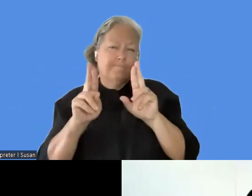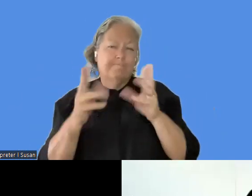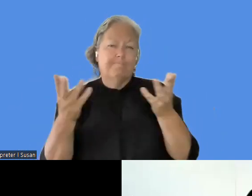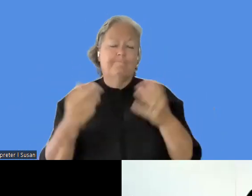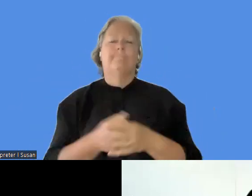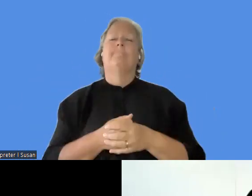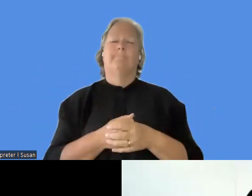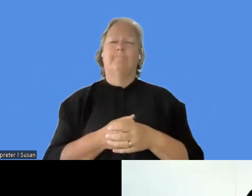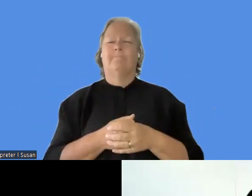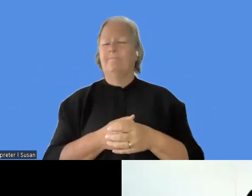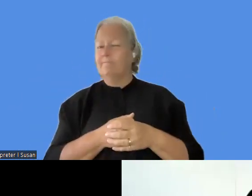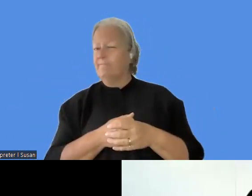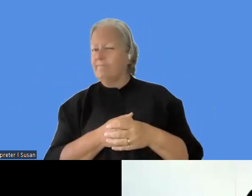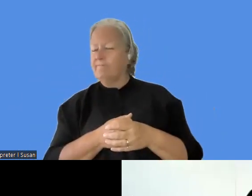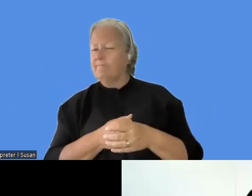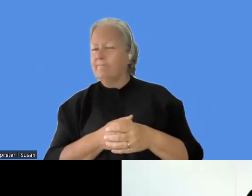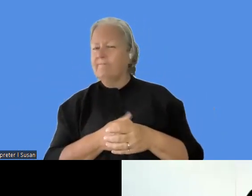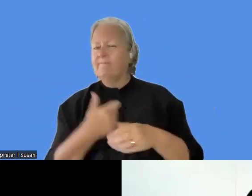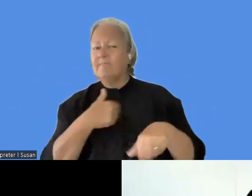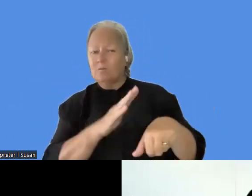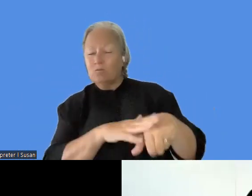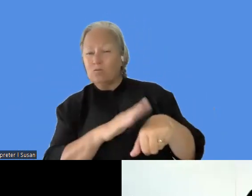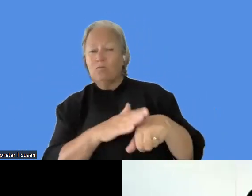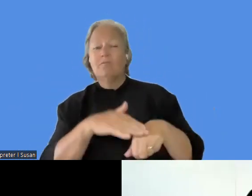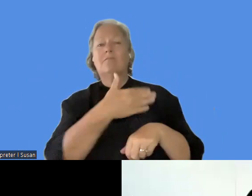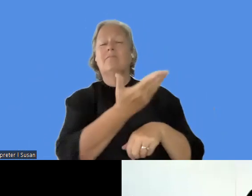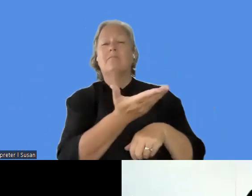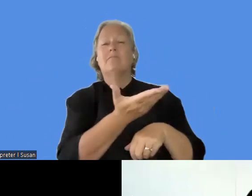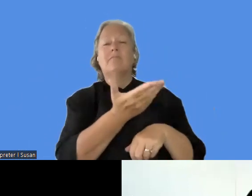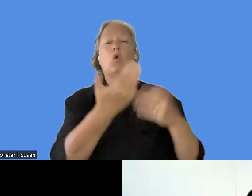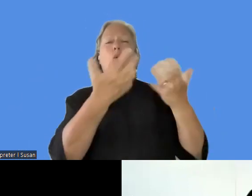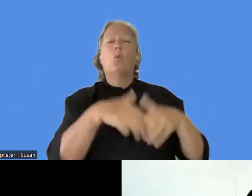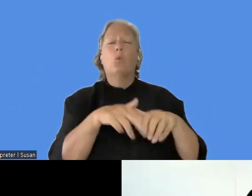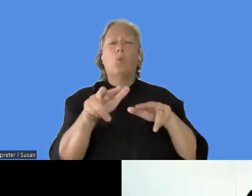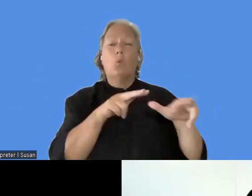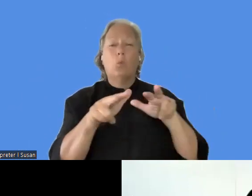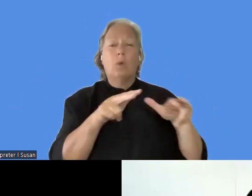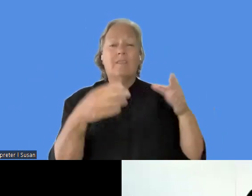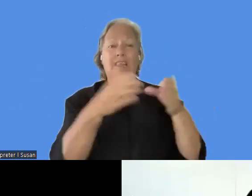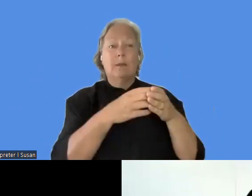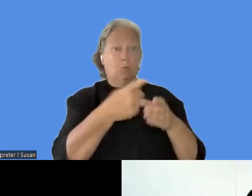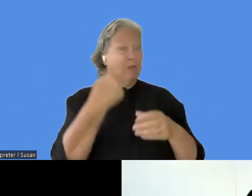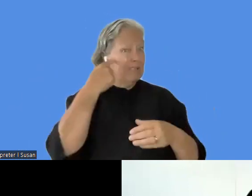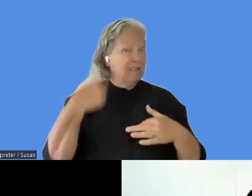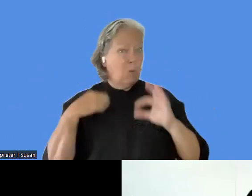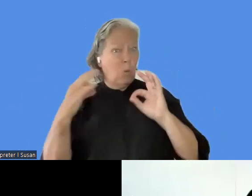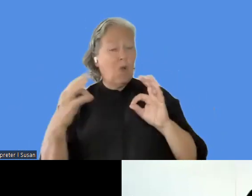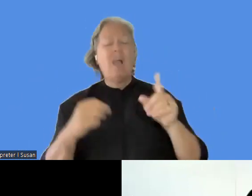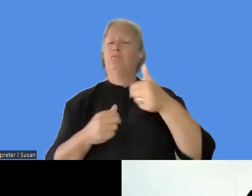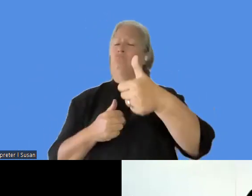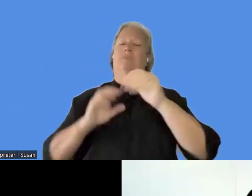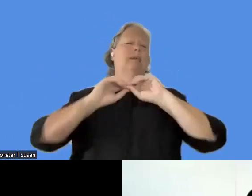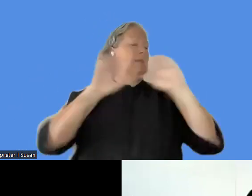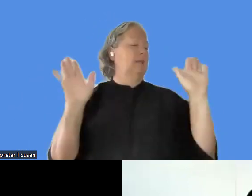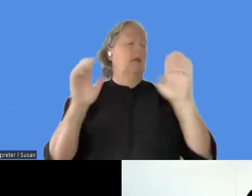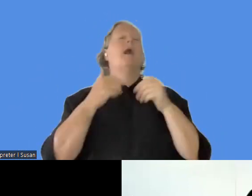Can I just get a confirmation from the logistic team that my voice is going through properly? Yes, all good. Thank you. Perfect. Jose. Thank you very